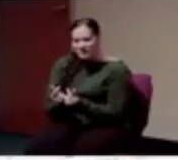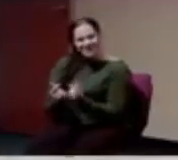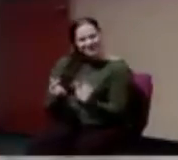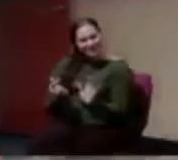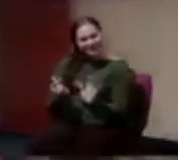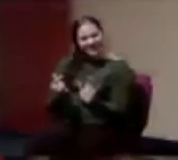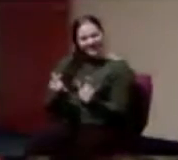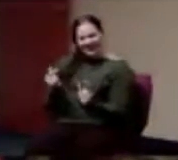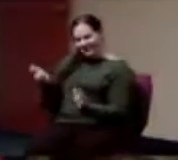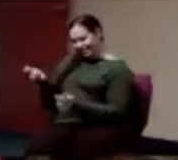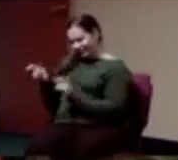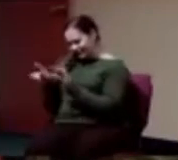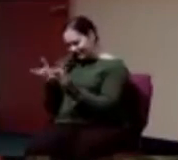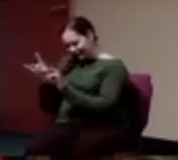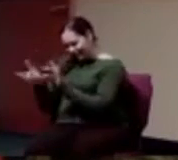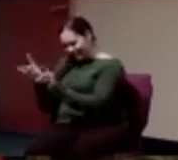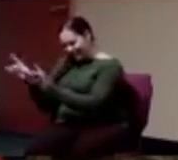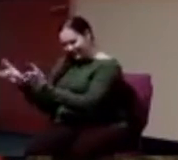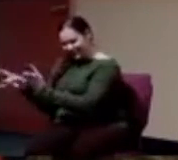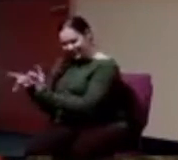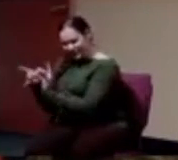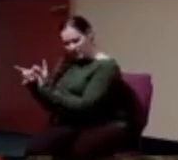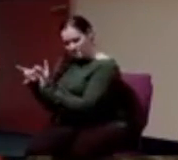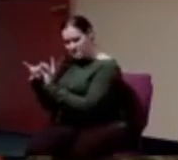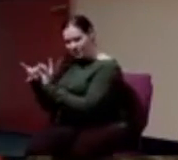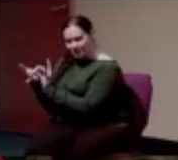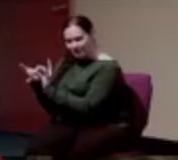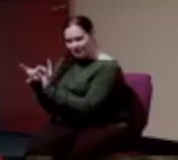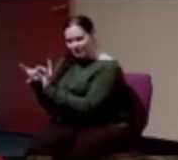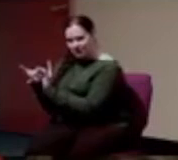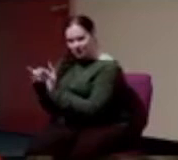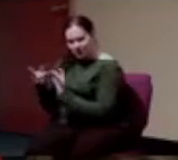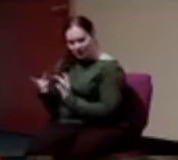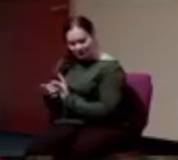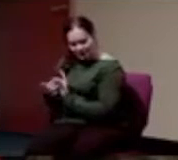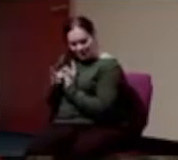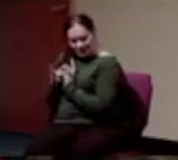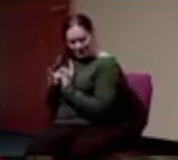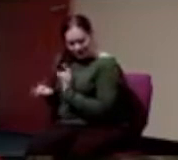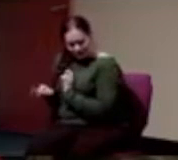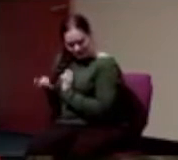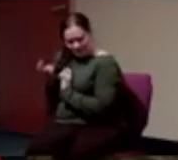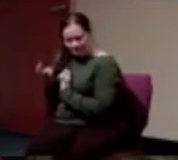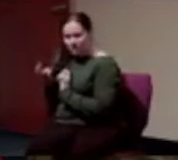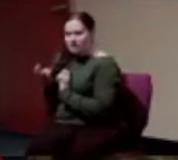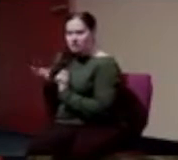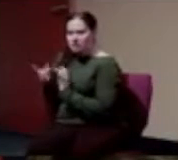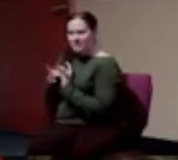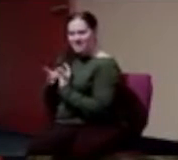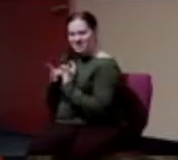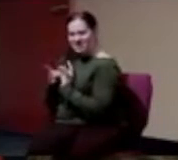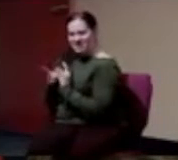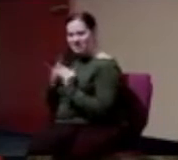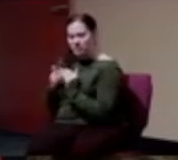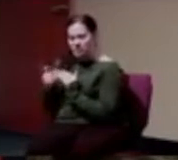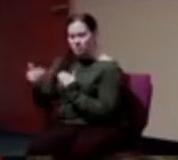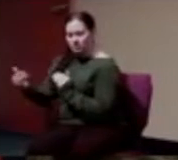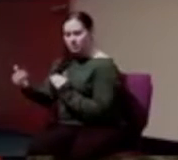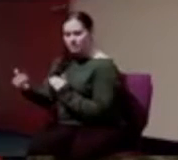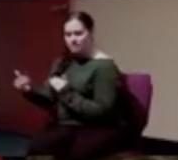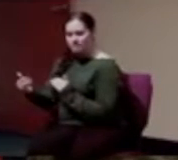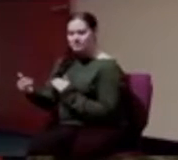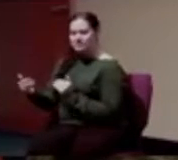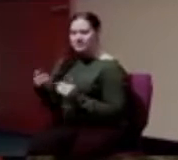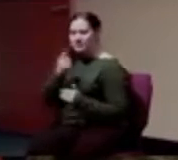that bond people together. You know, like a life group, you get close enough to each other for a week and you just have that connection, or something happens and you all do